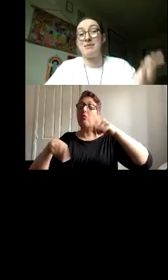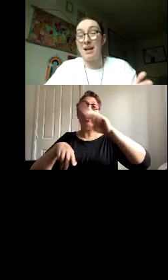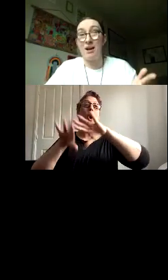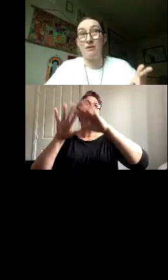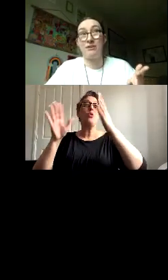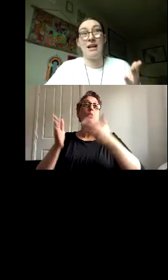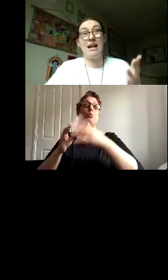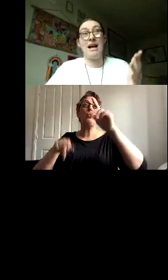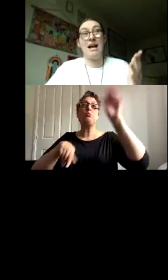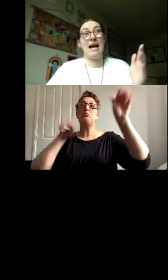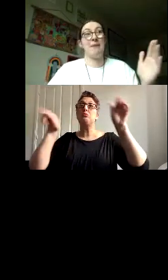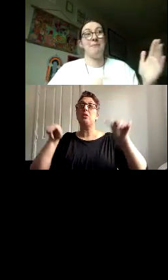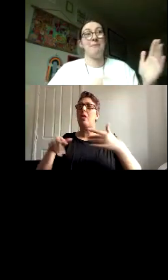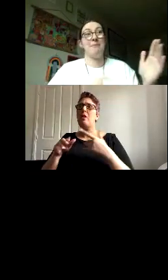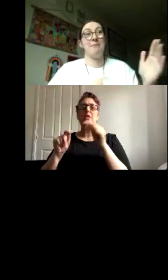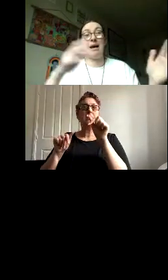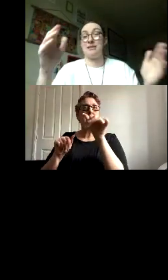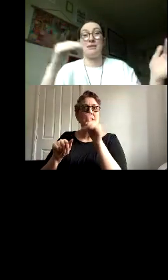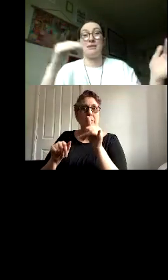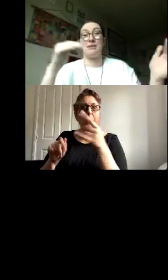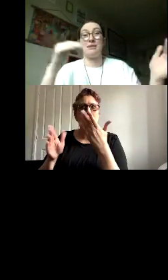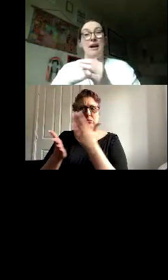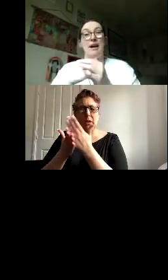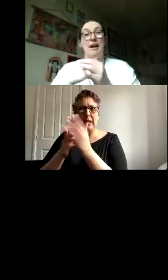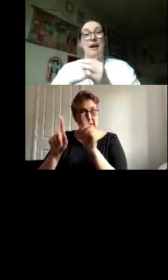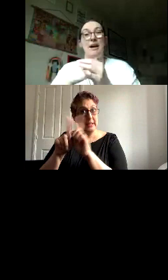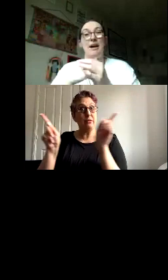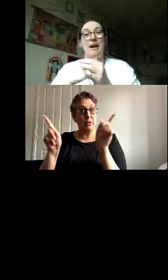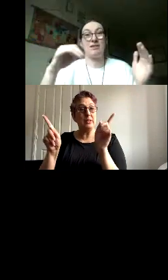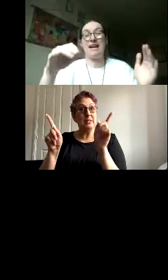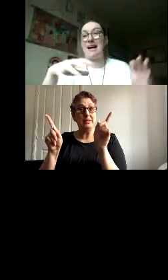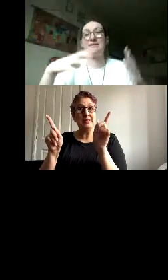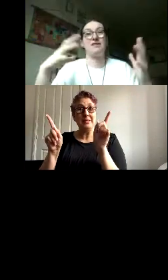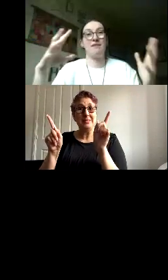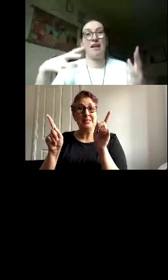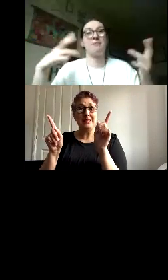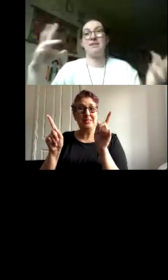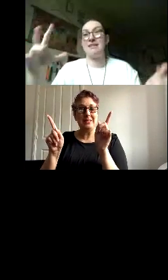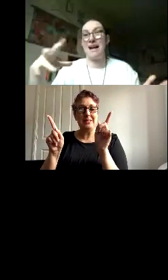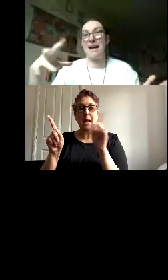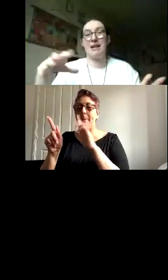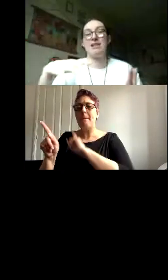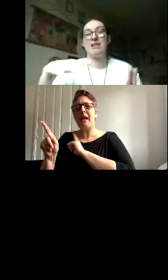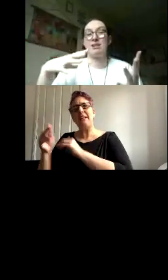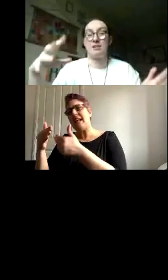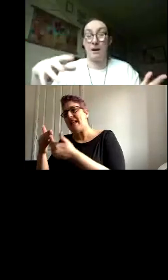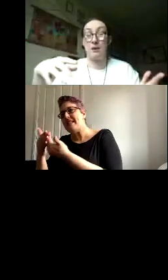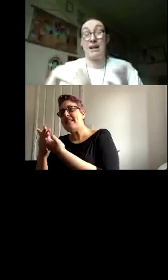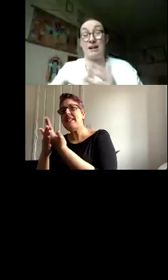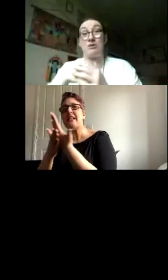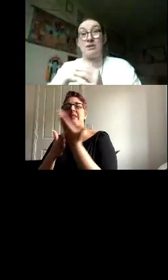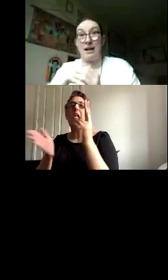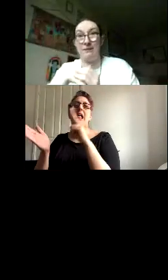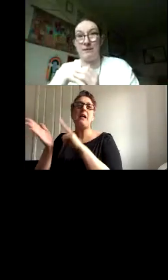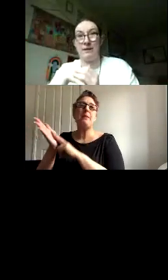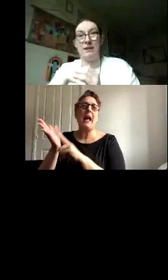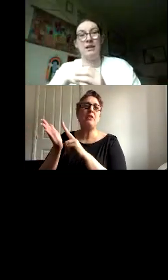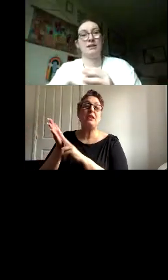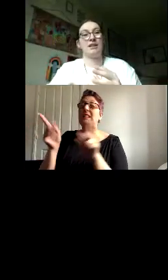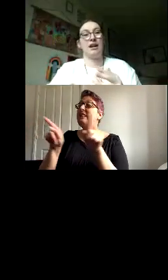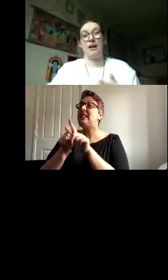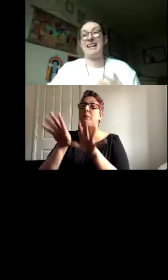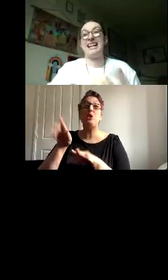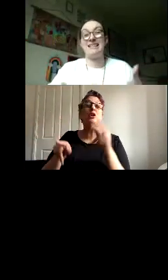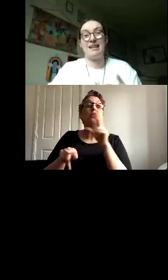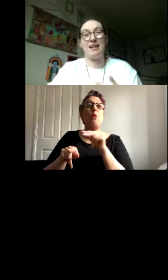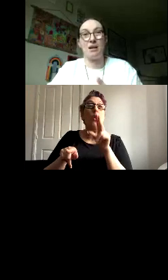within themselves and in between each other, because they have developed naturally that spoken languages have.